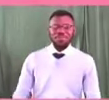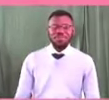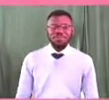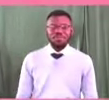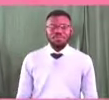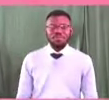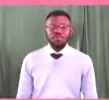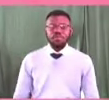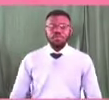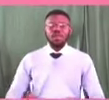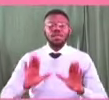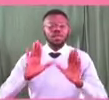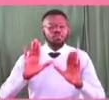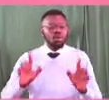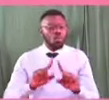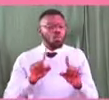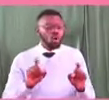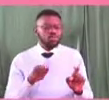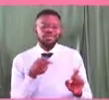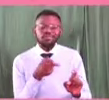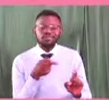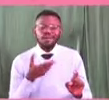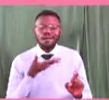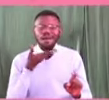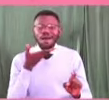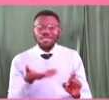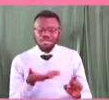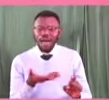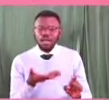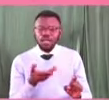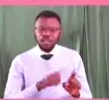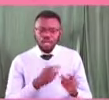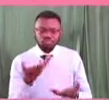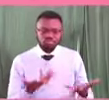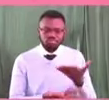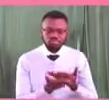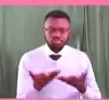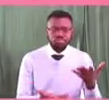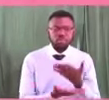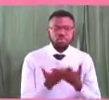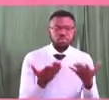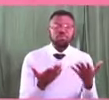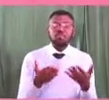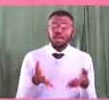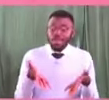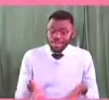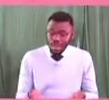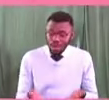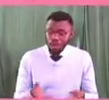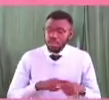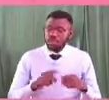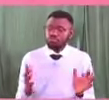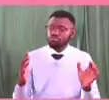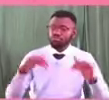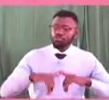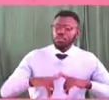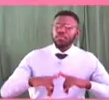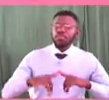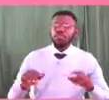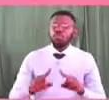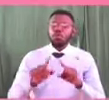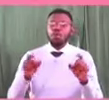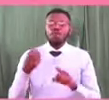The paramount question to be answered in the course of deliberations during this conference arises from